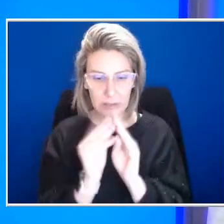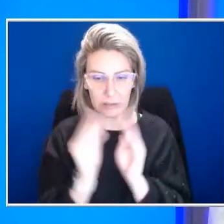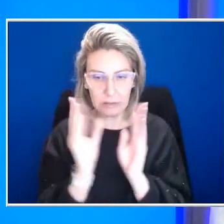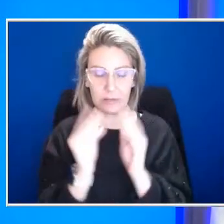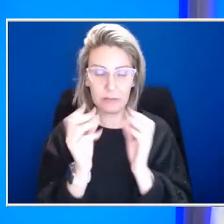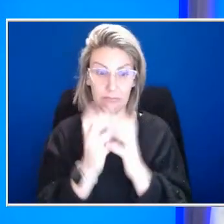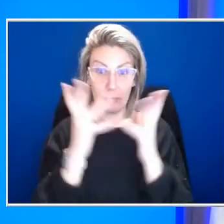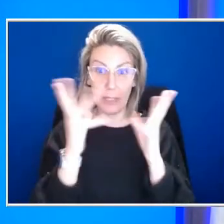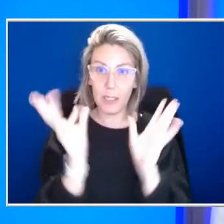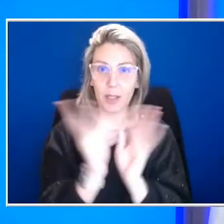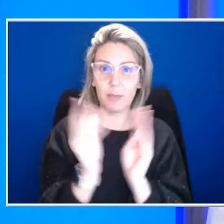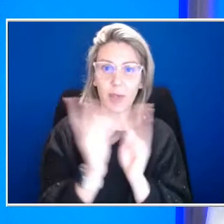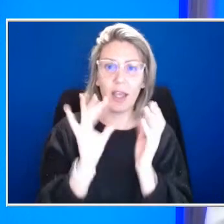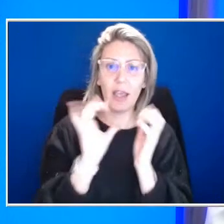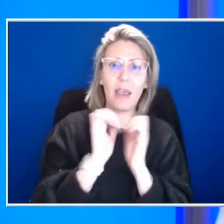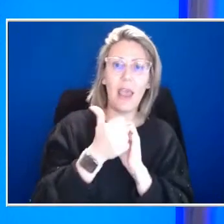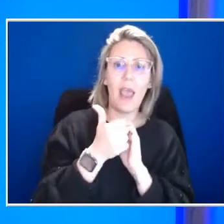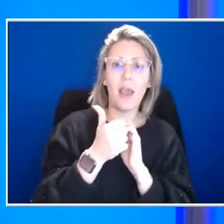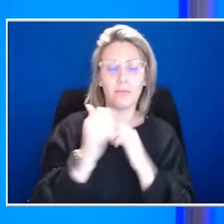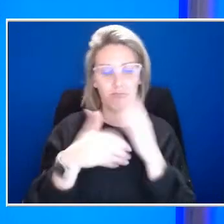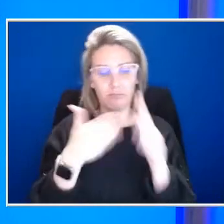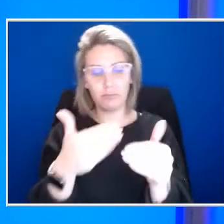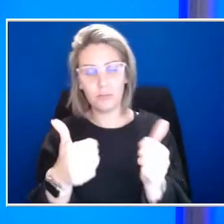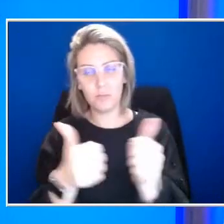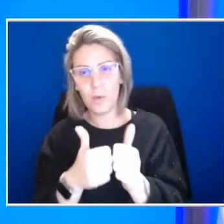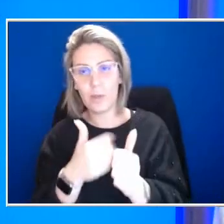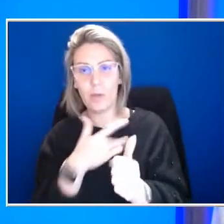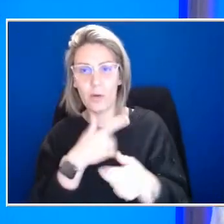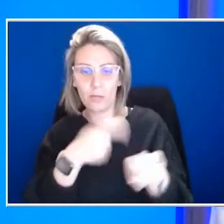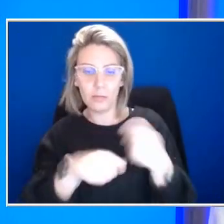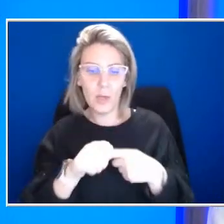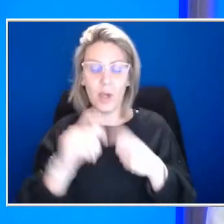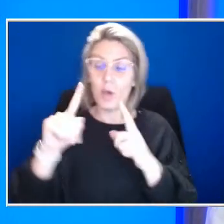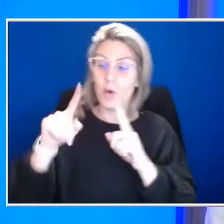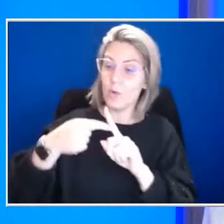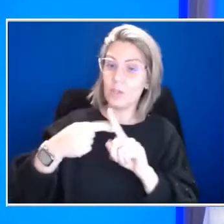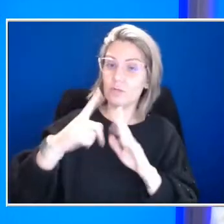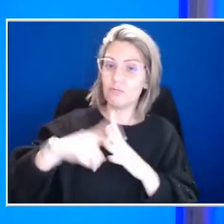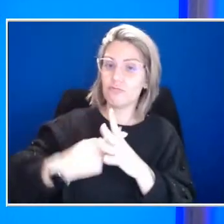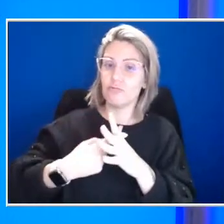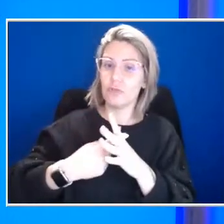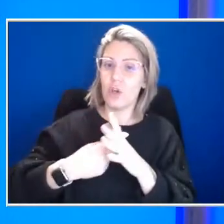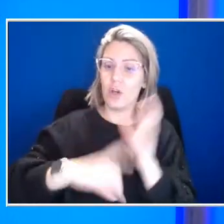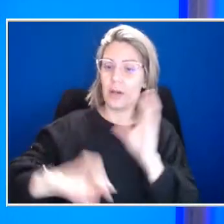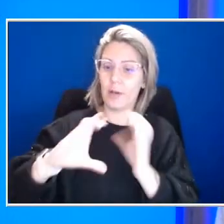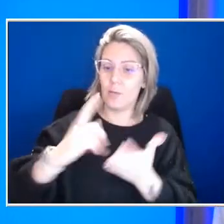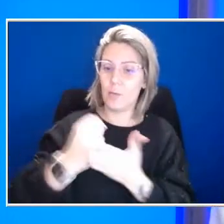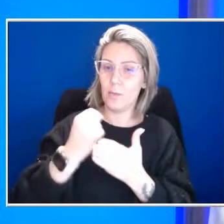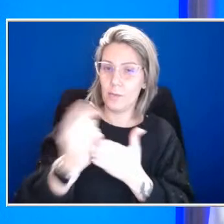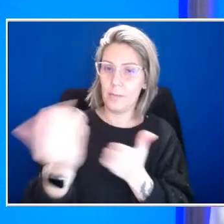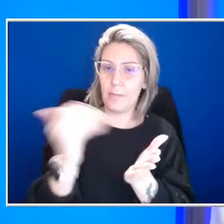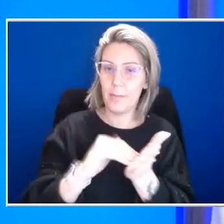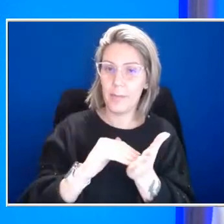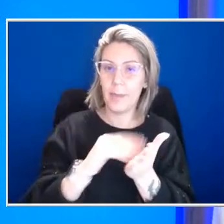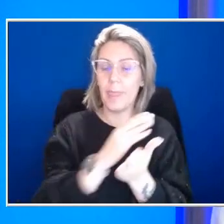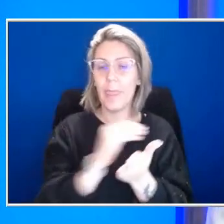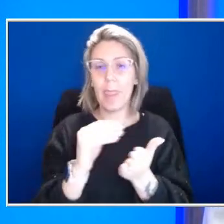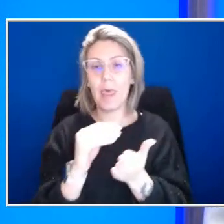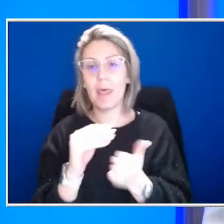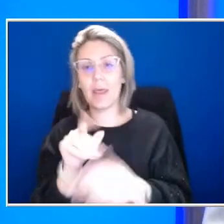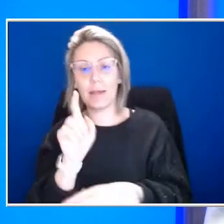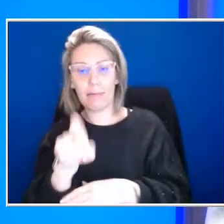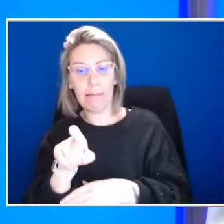with heart transplantation, when are we going to resume chemotherapy after heart transplantation, will we need a bone marrow transplant afterwards?